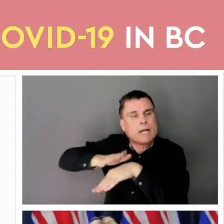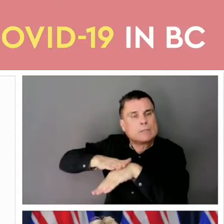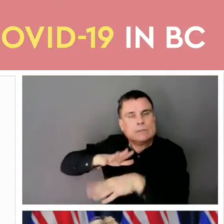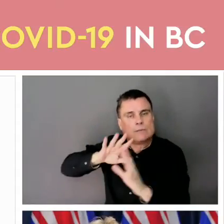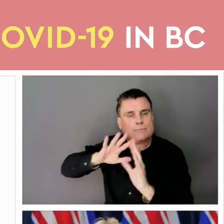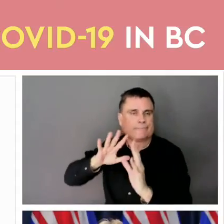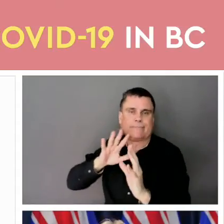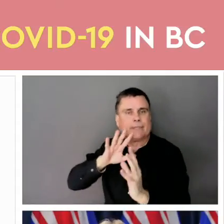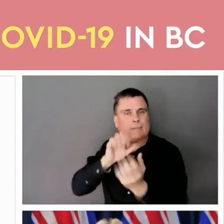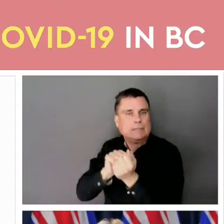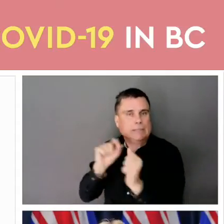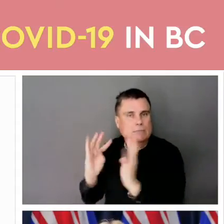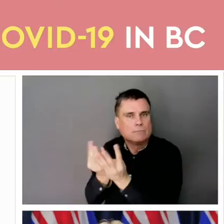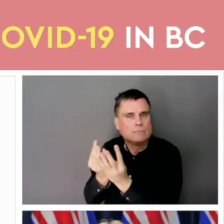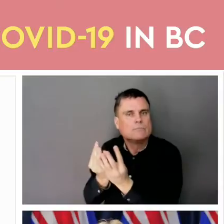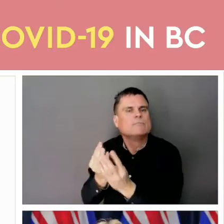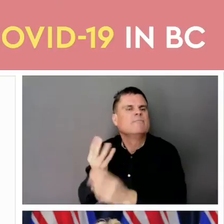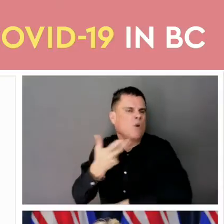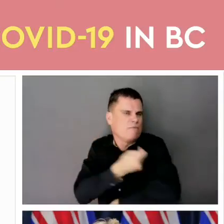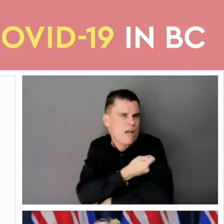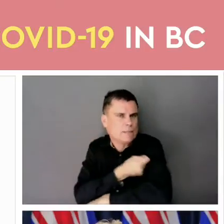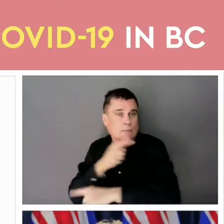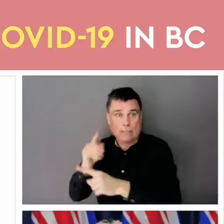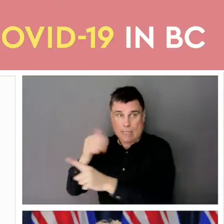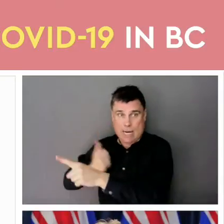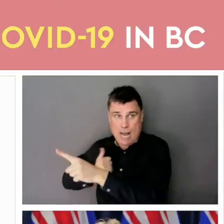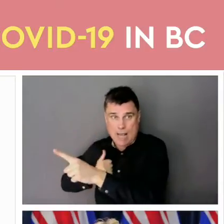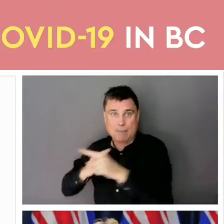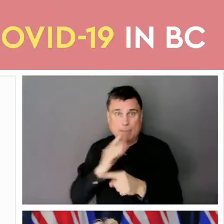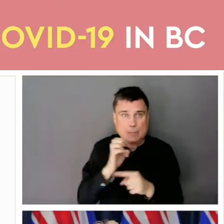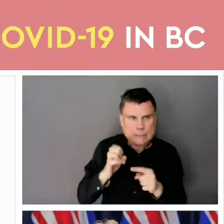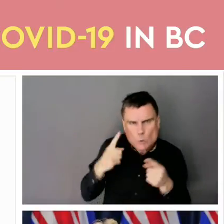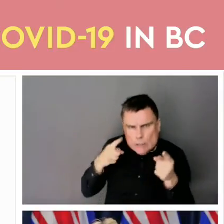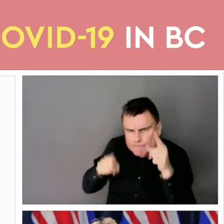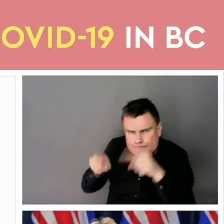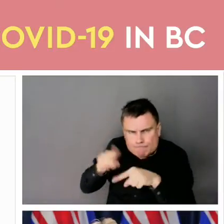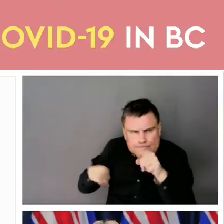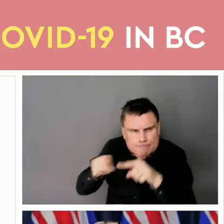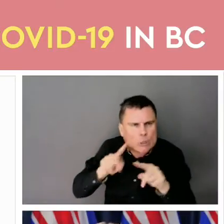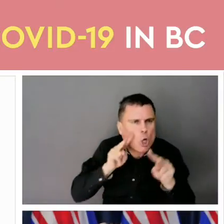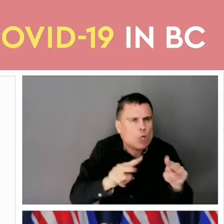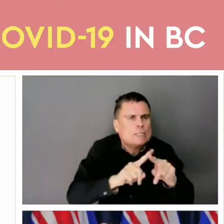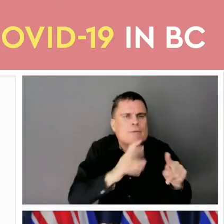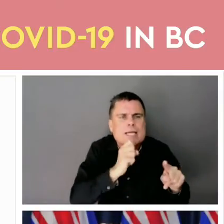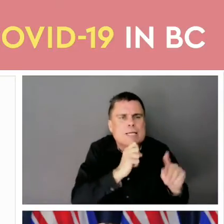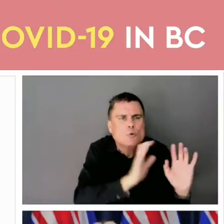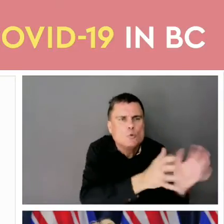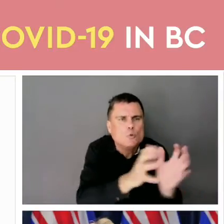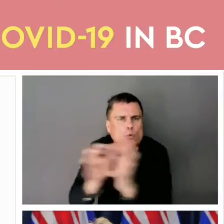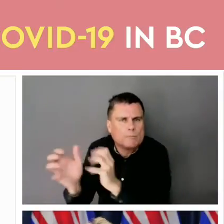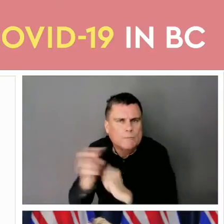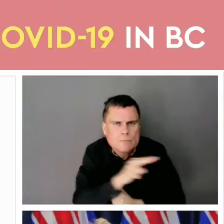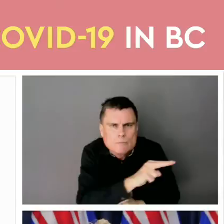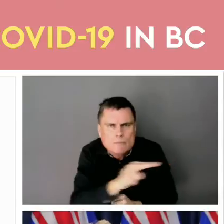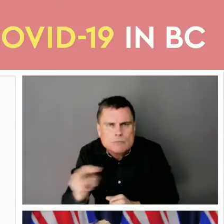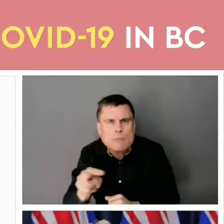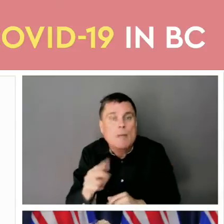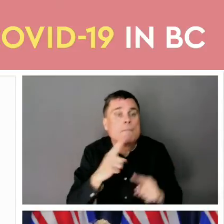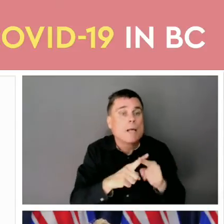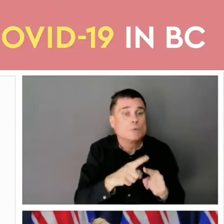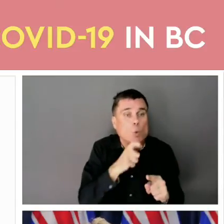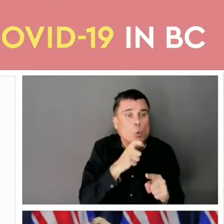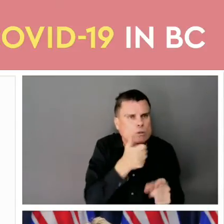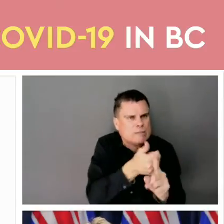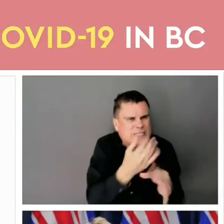large groups of people, including essential workers and people who need to be at their workplace. We now